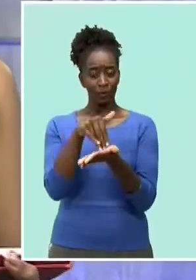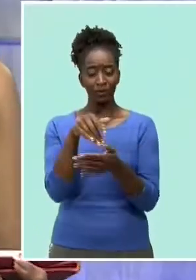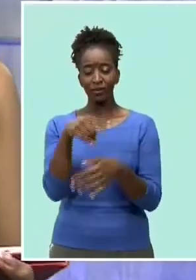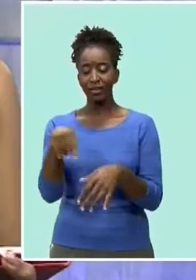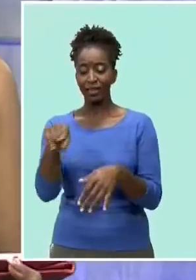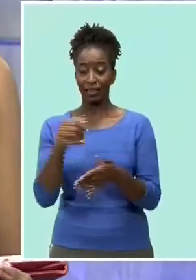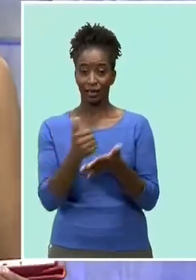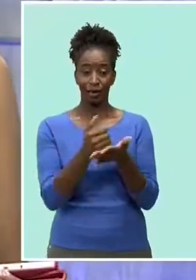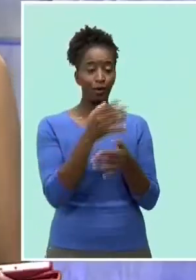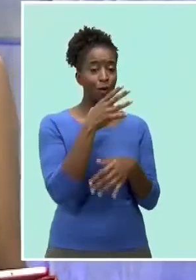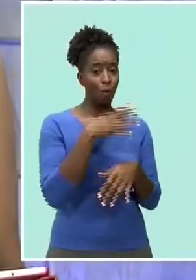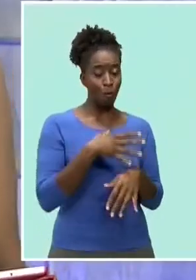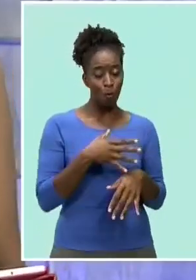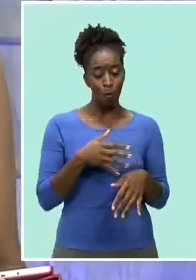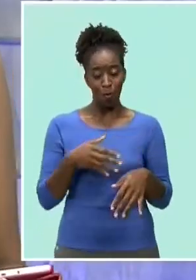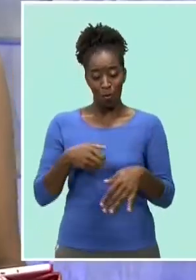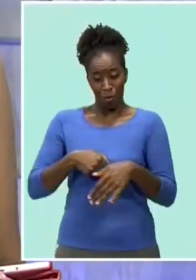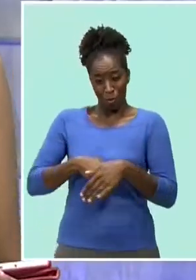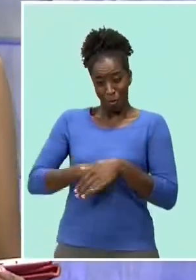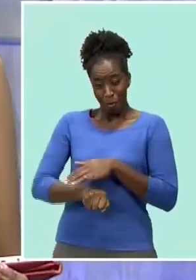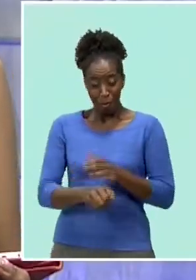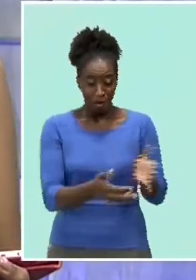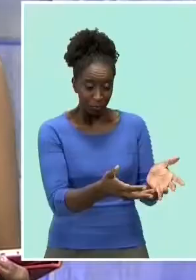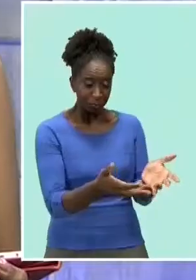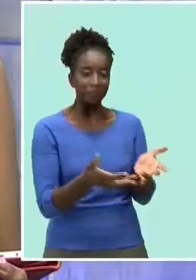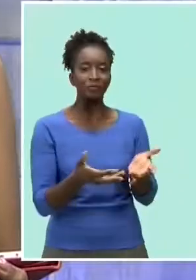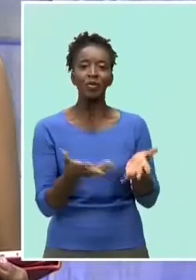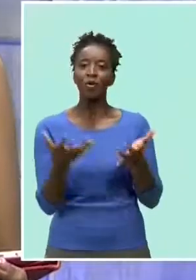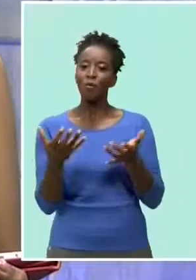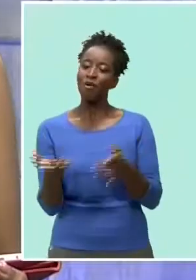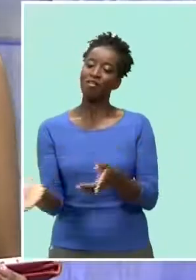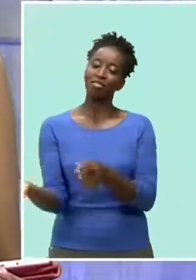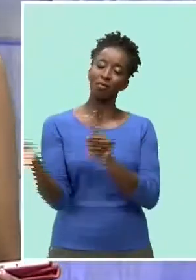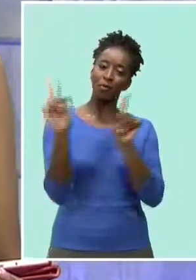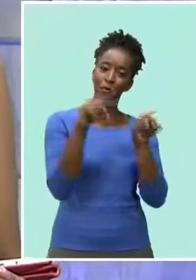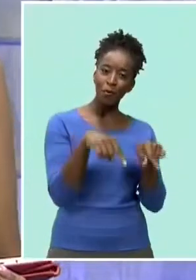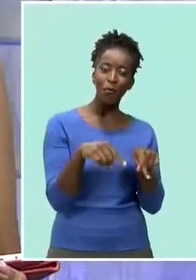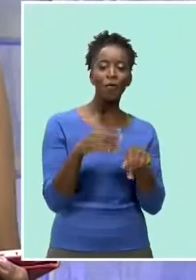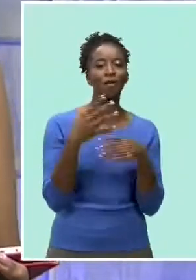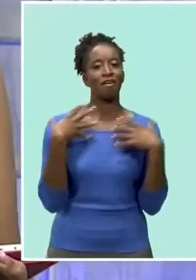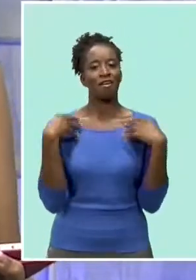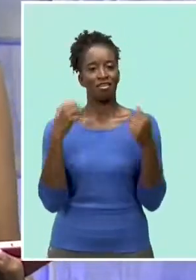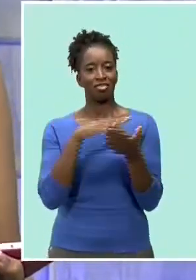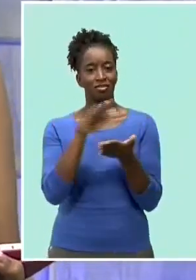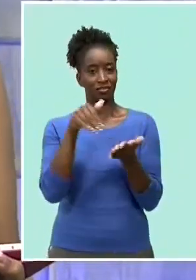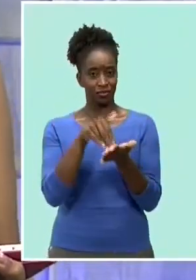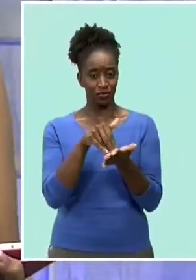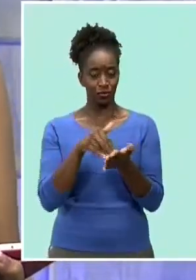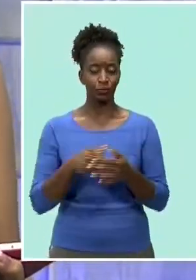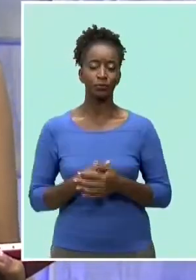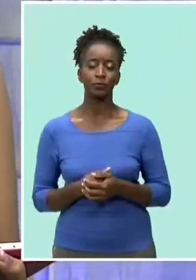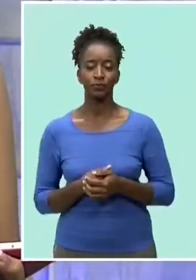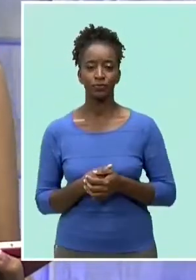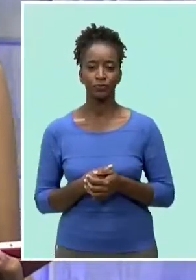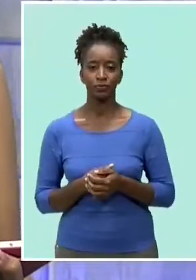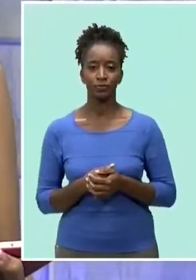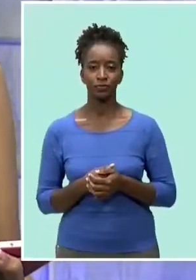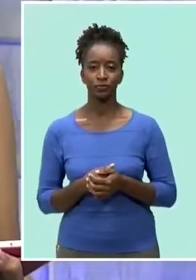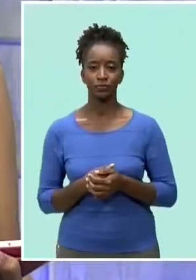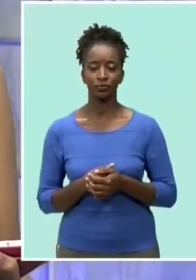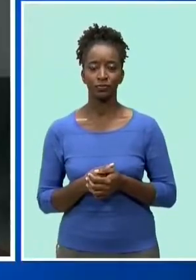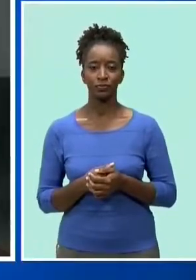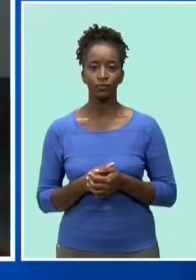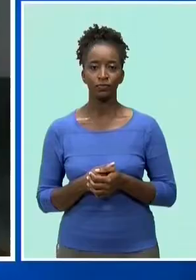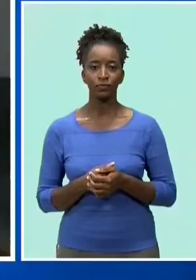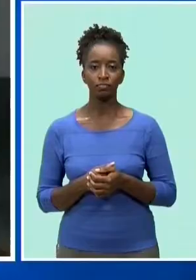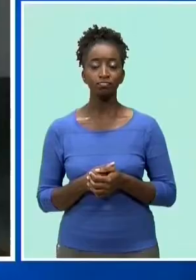and institutions to perform deliveries. The minister wants to ensure safe pregnancies, as we hear from NTN.